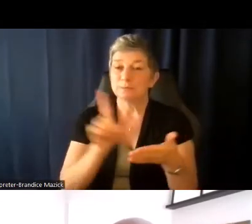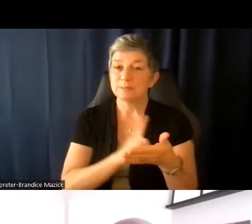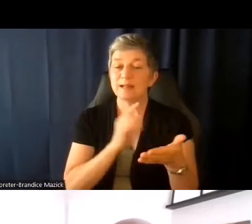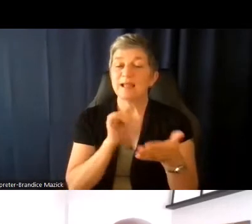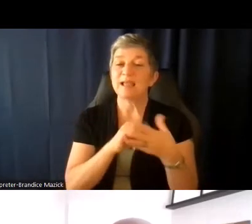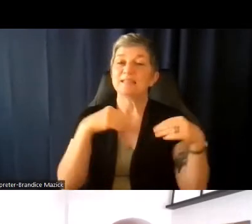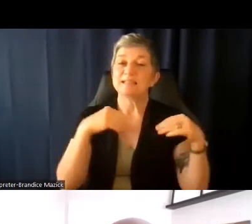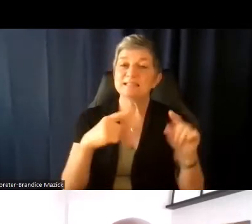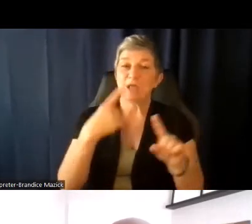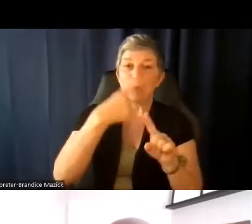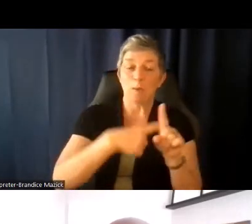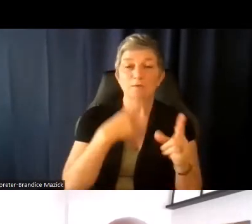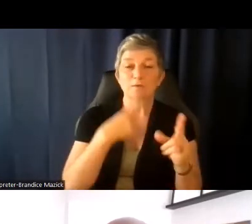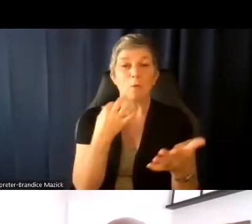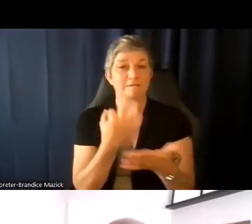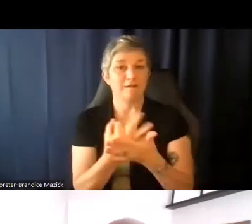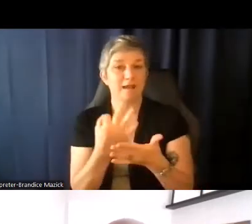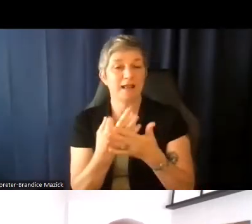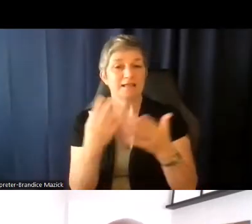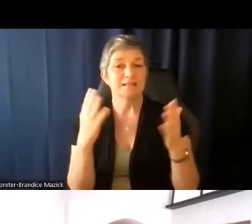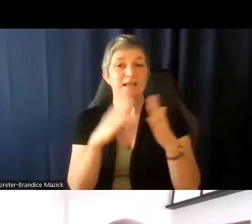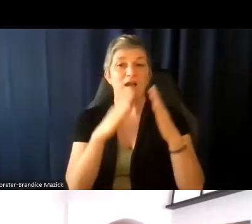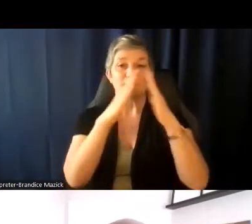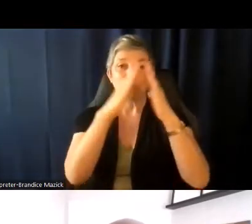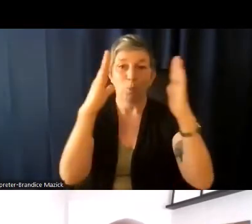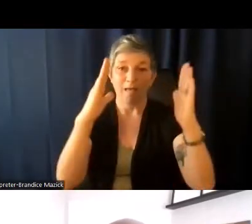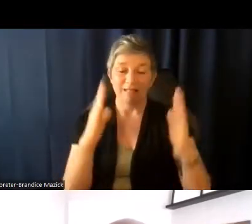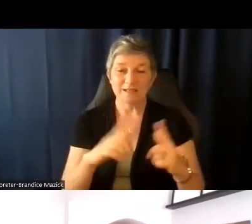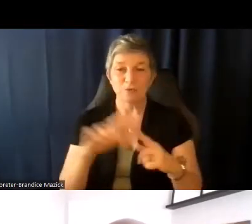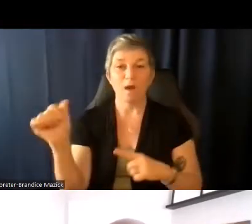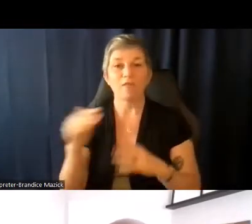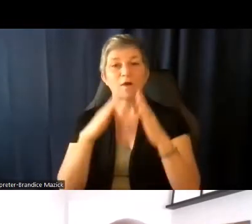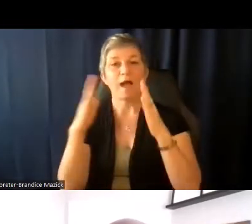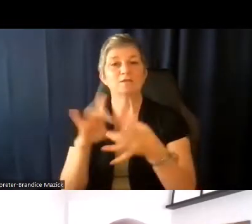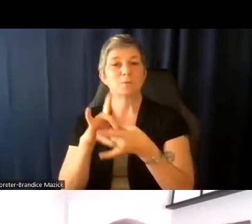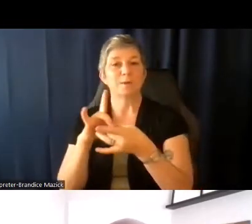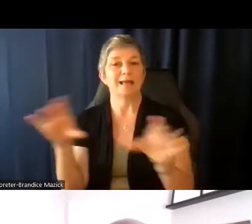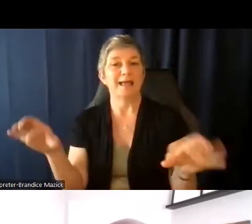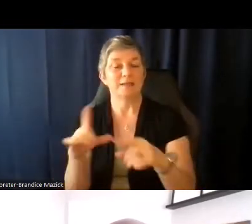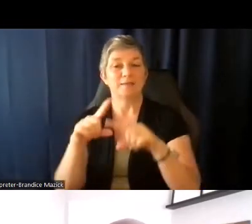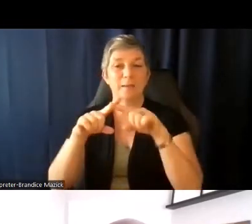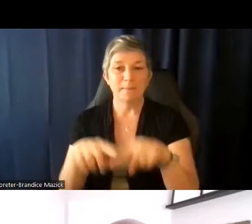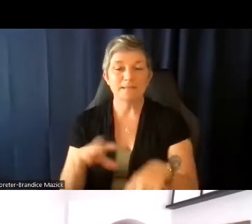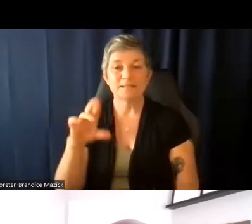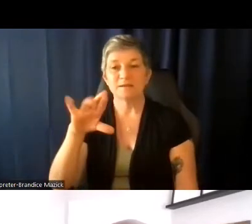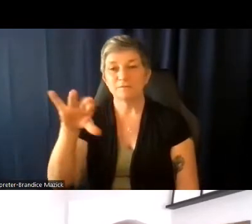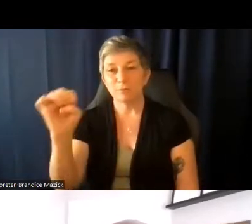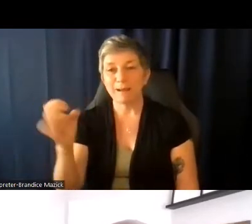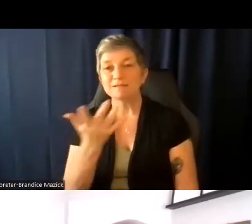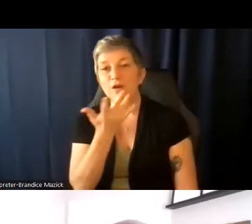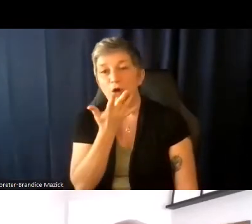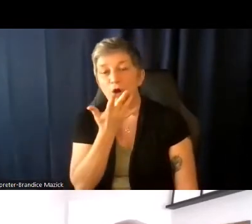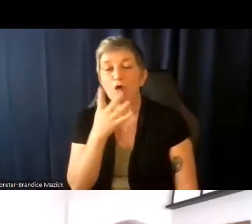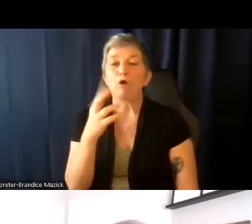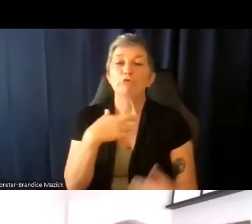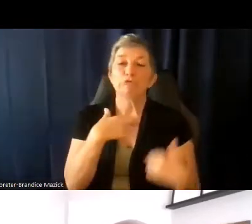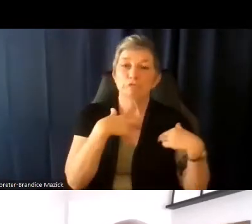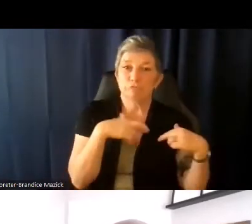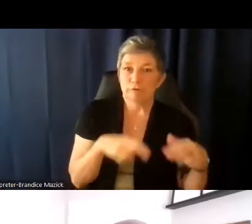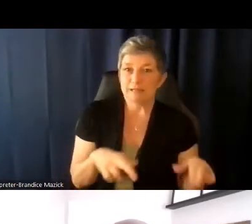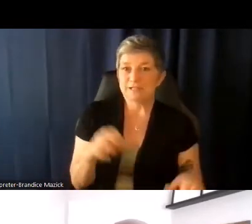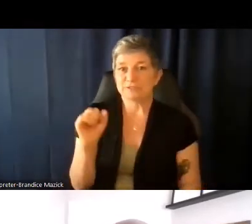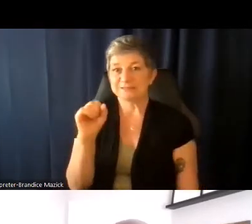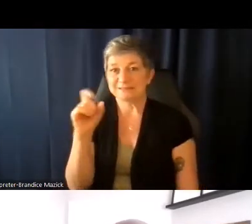rental, or financing of dwellings and in other housing-related activities on the basis of race, color, religion, sex,